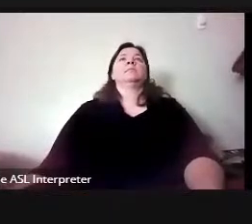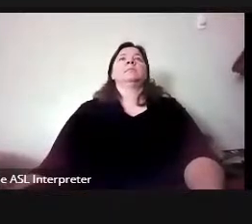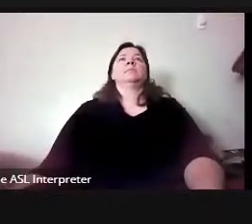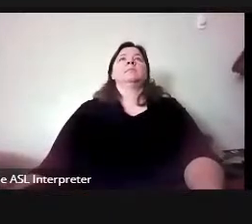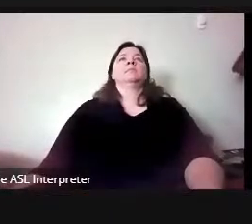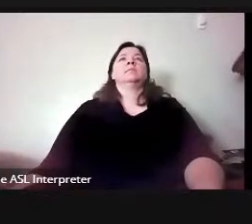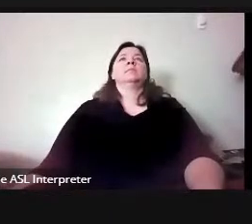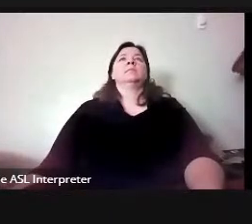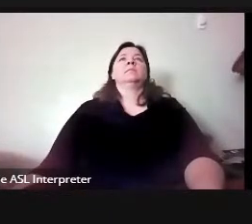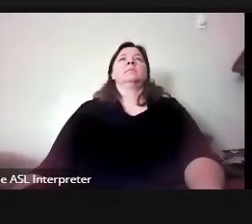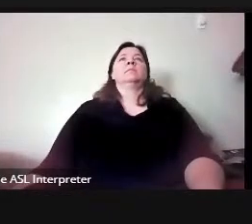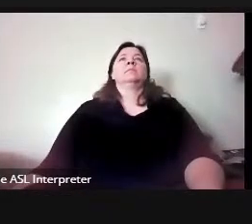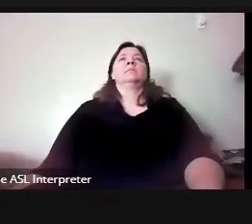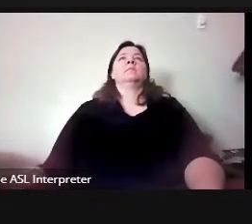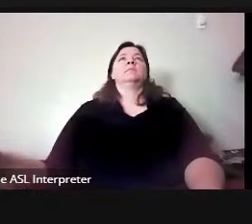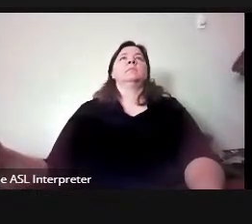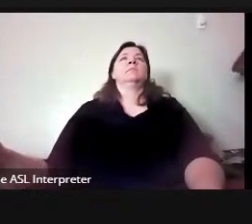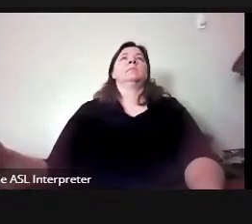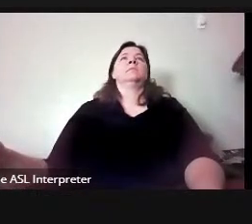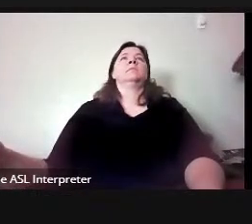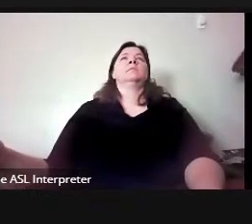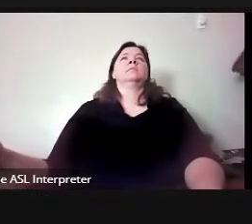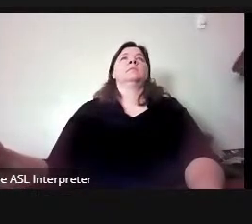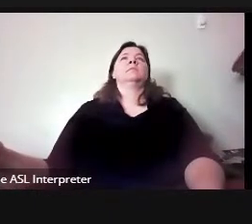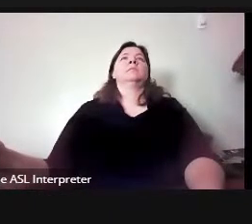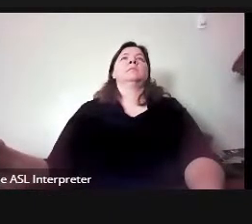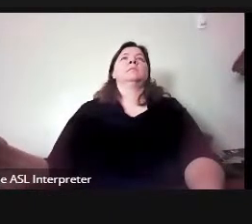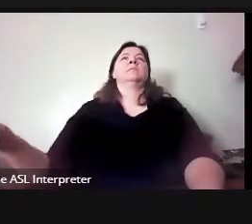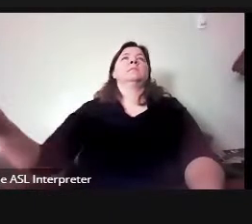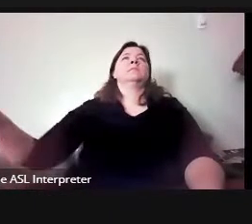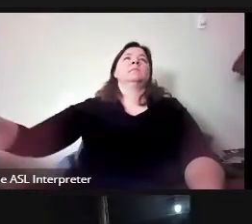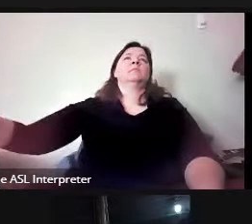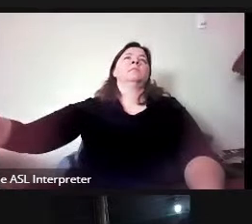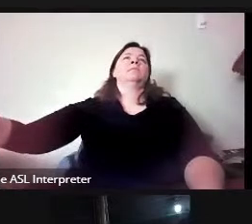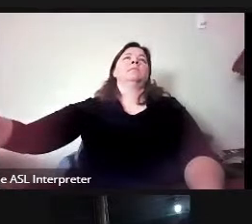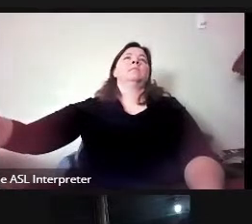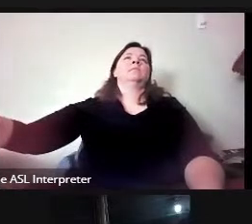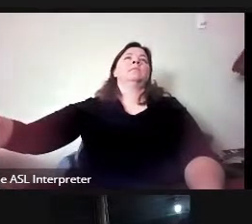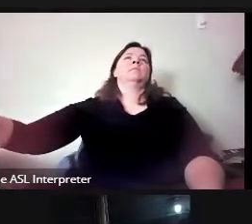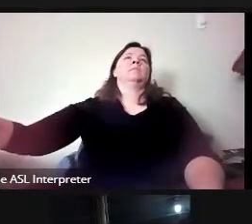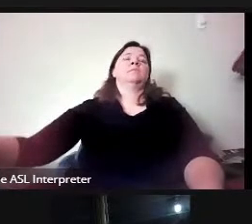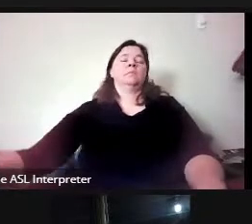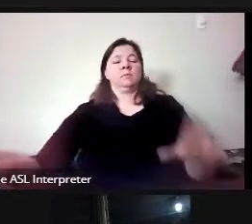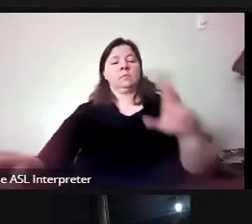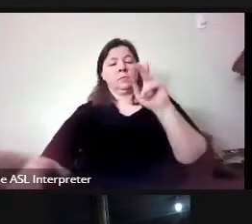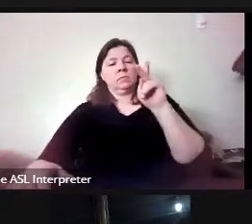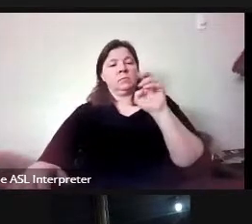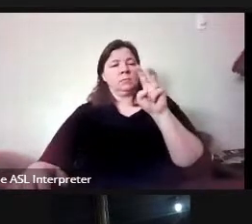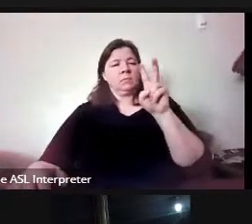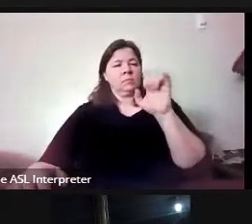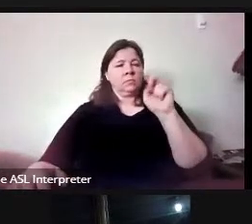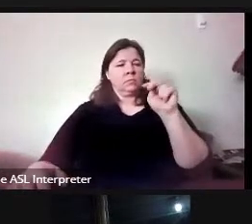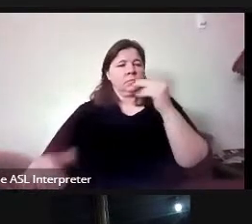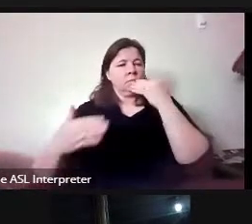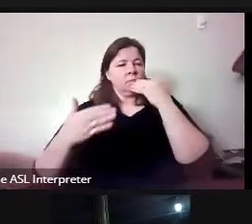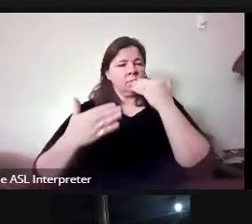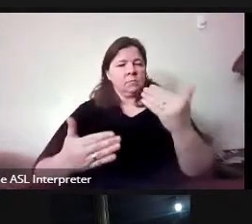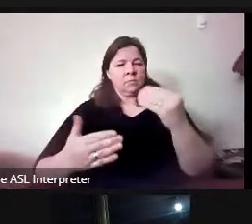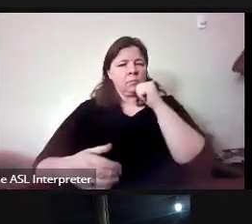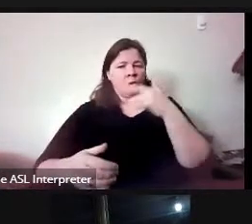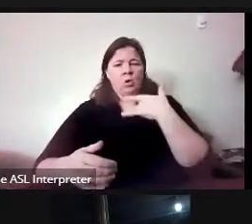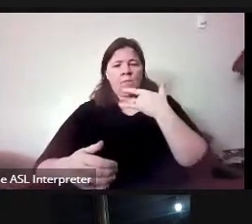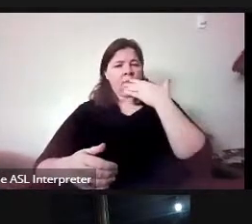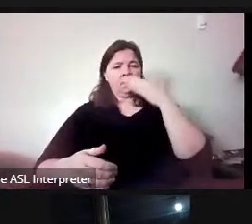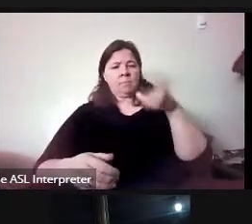Well, Kevin, just want to say thanks for your input, sir. But don't feel